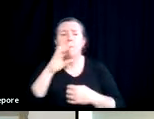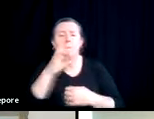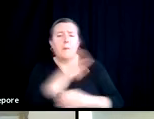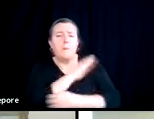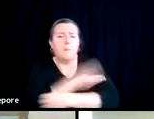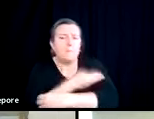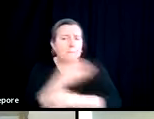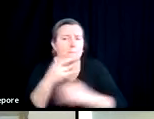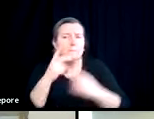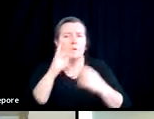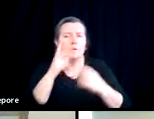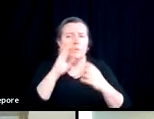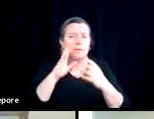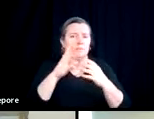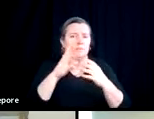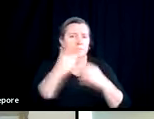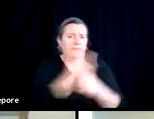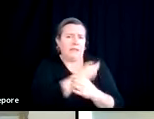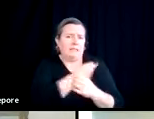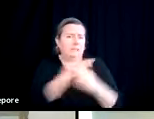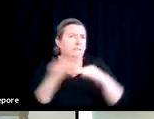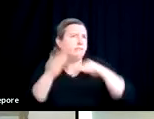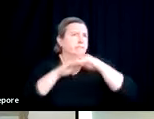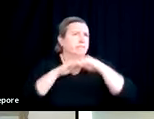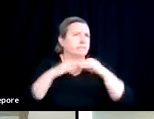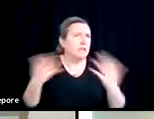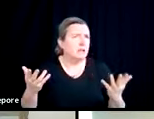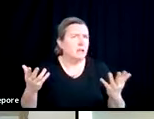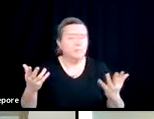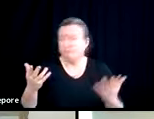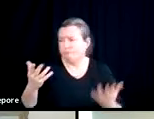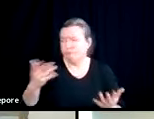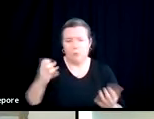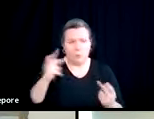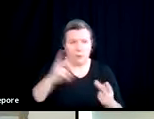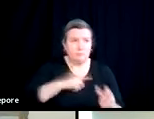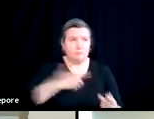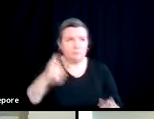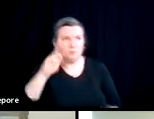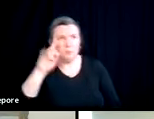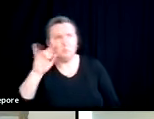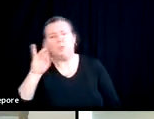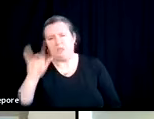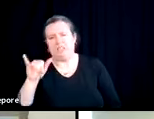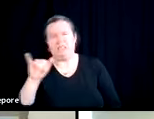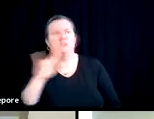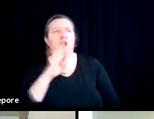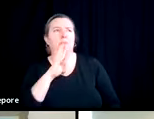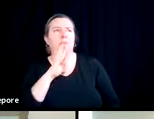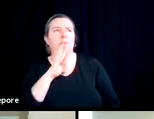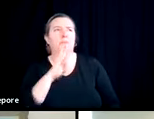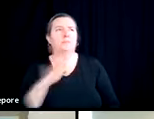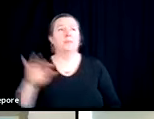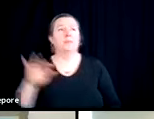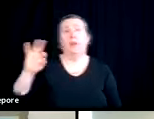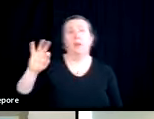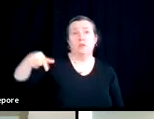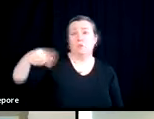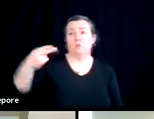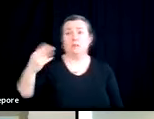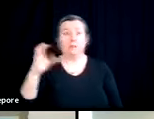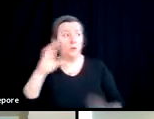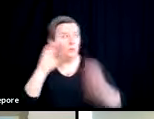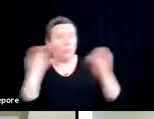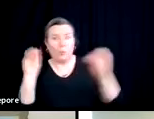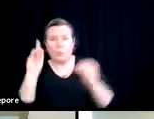On the Yeah, FQHCs. Go ahead, Judy. On the FQHCs, we do not have a date from the federal government yet. They announced the